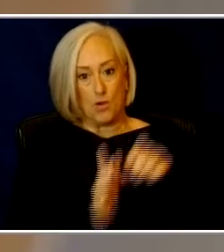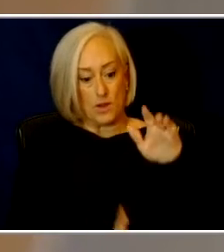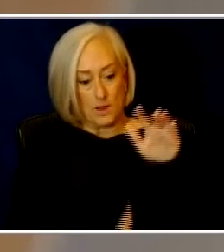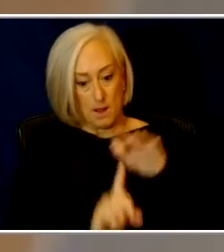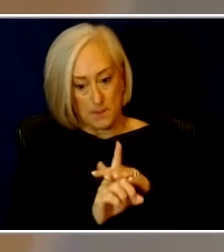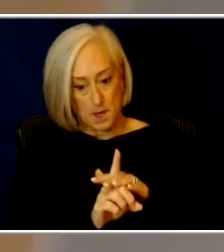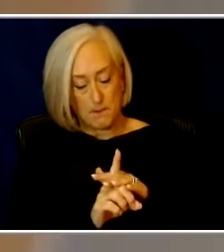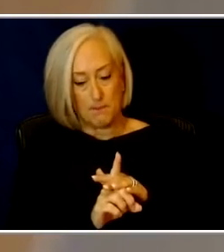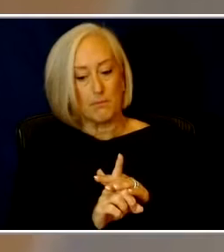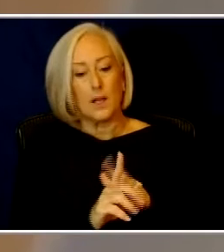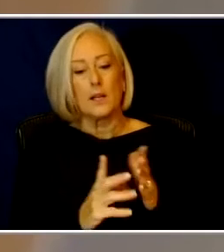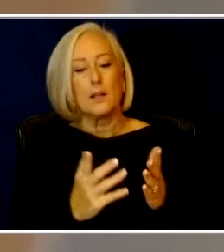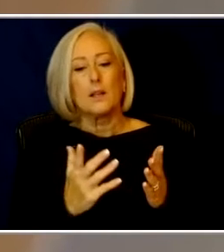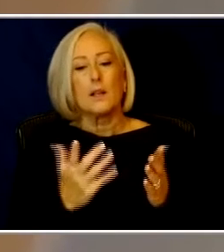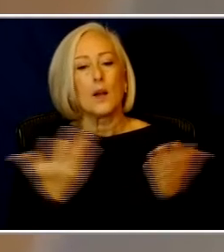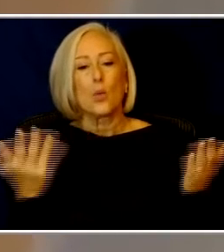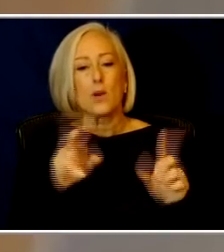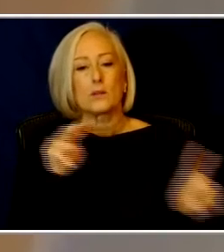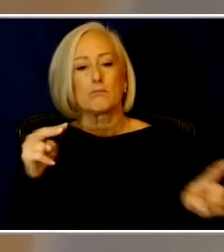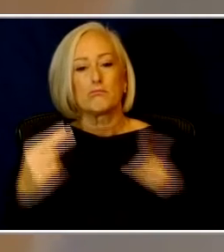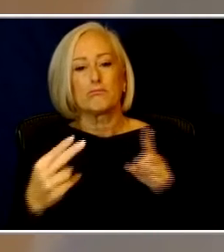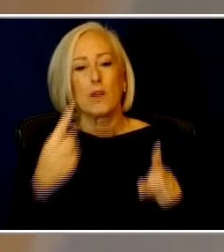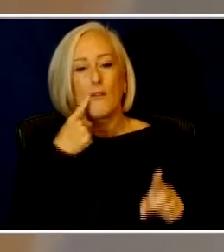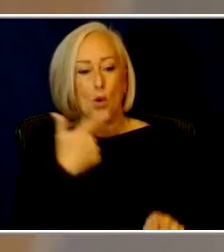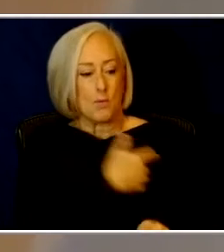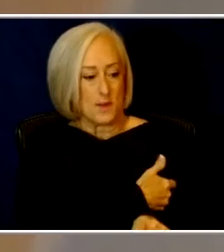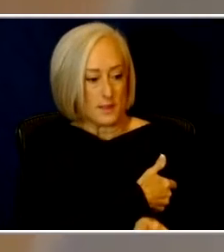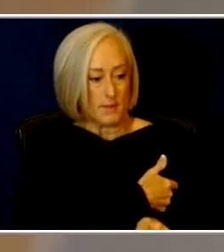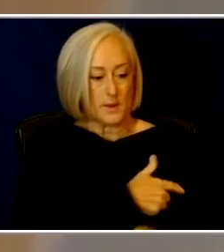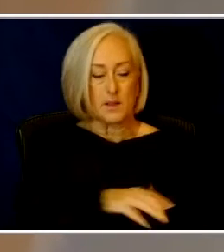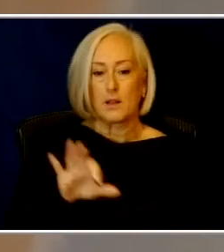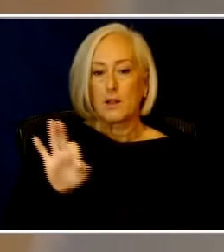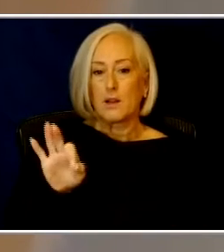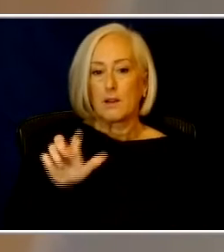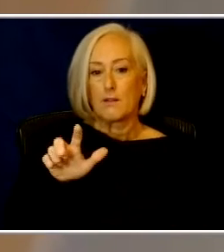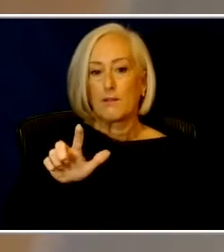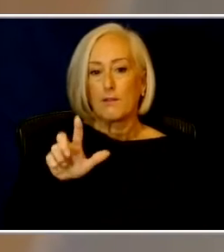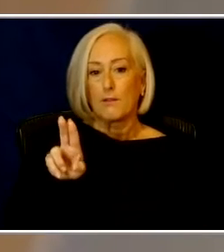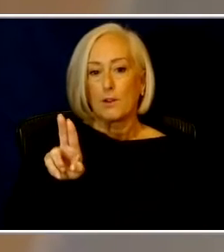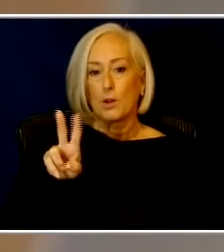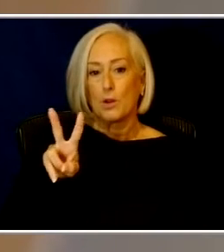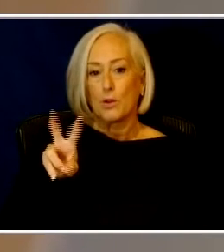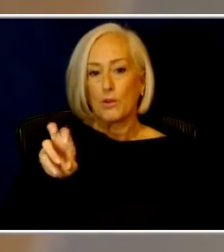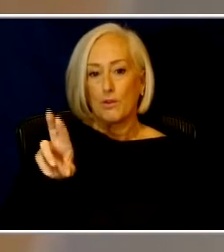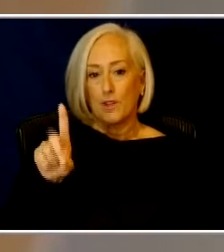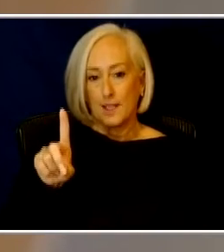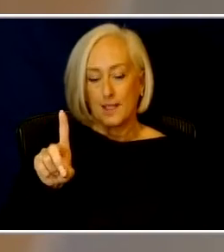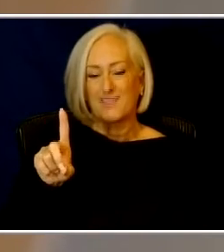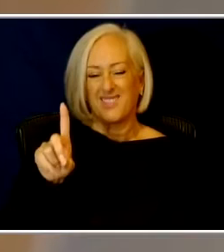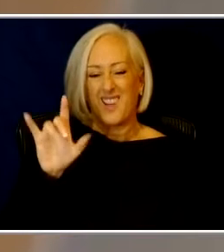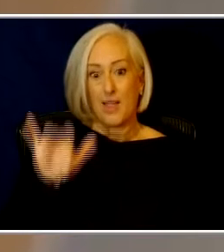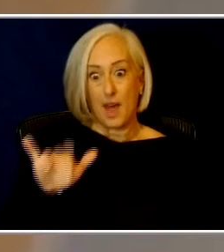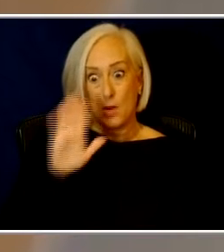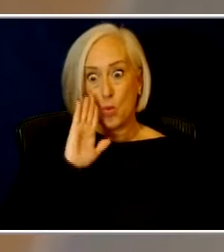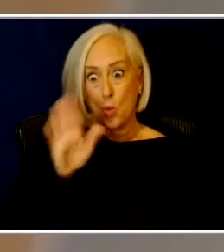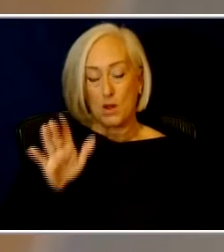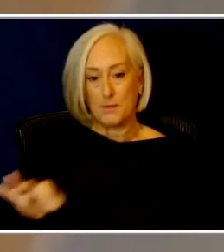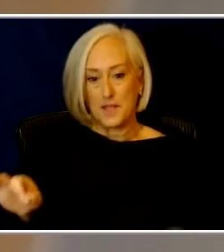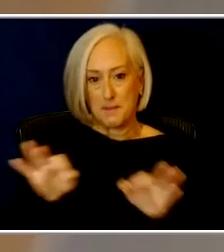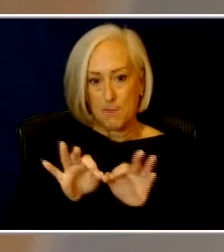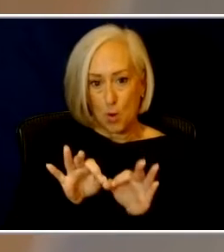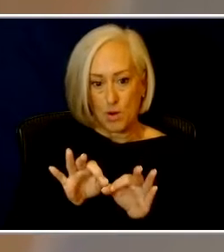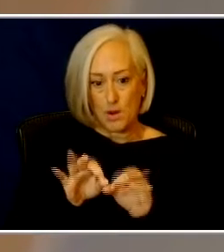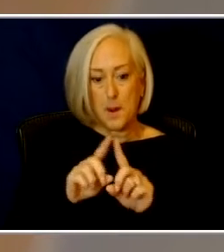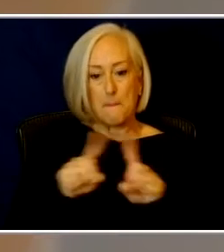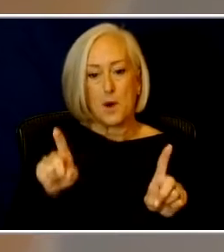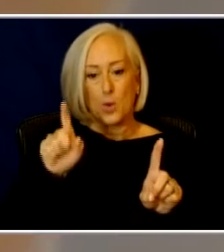And the fluvid's going to be extremely important. But I think we have to remember the back to basics